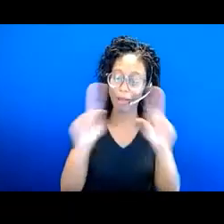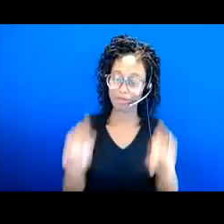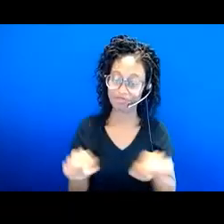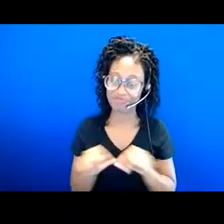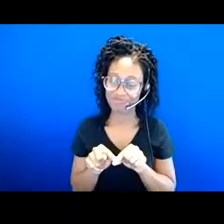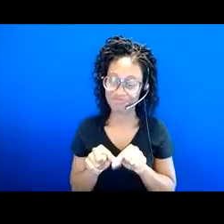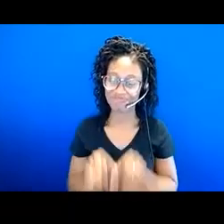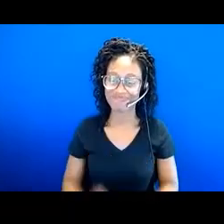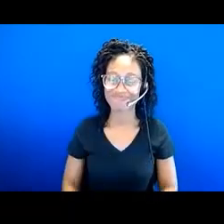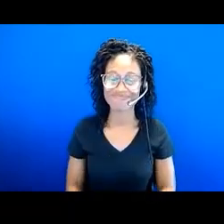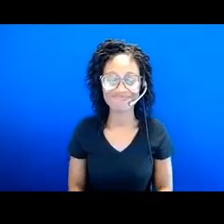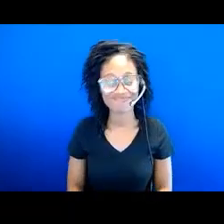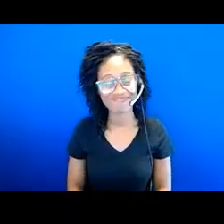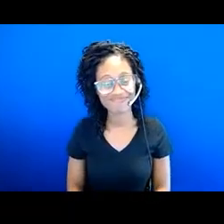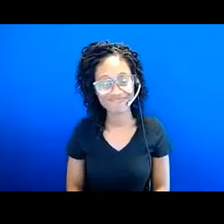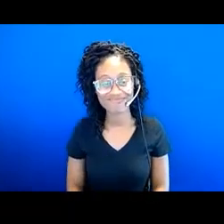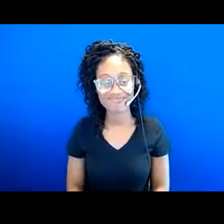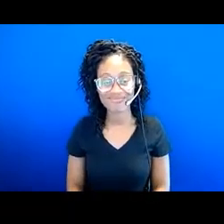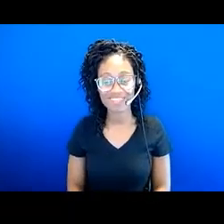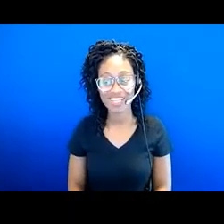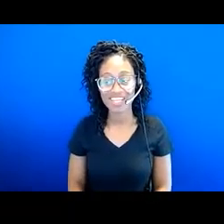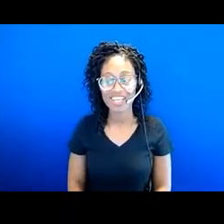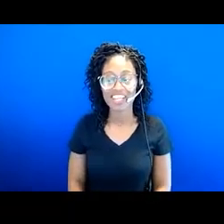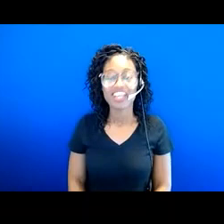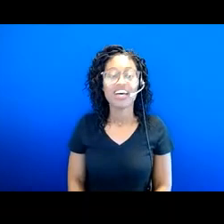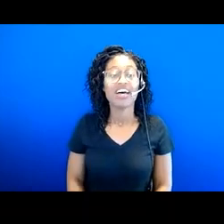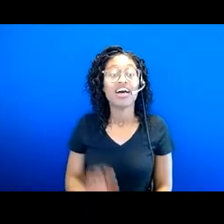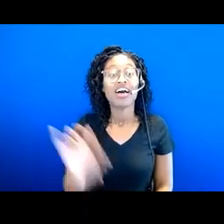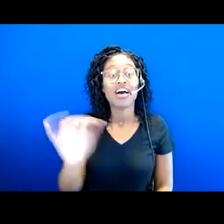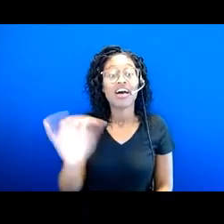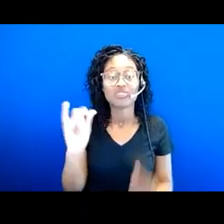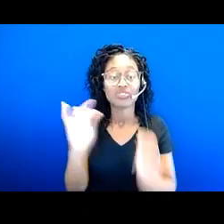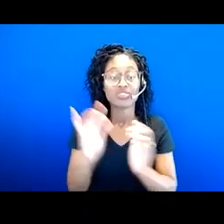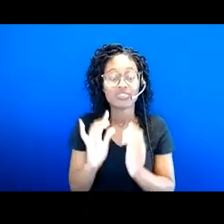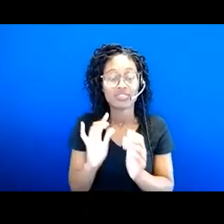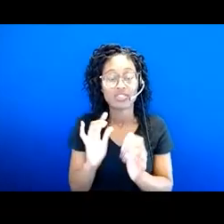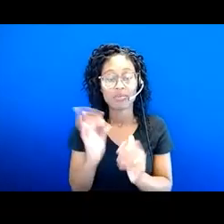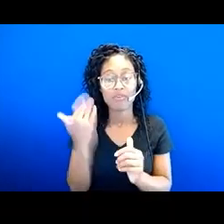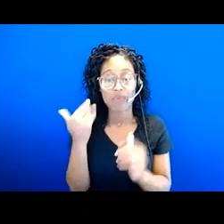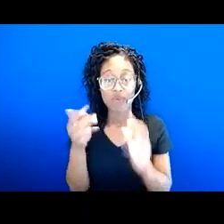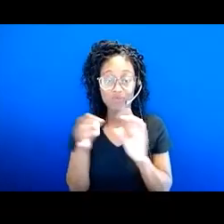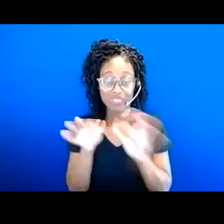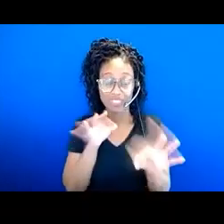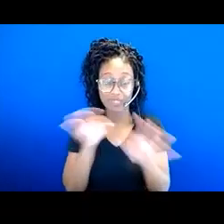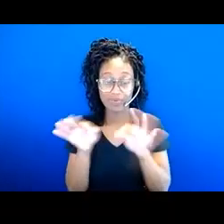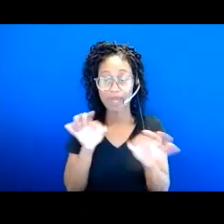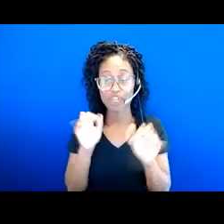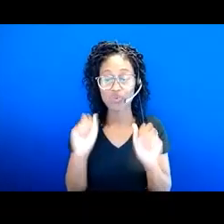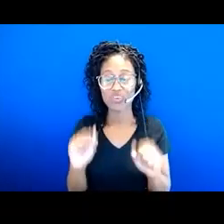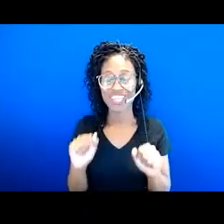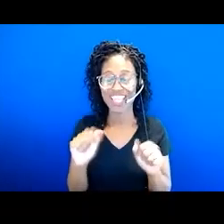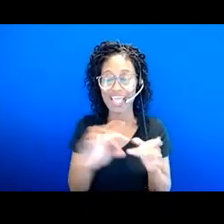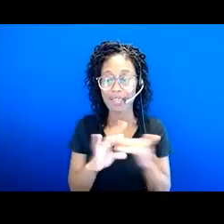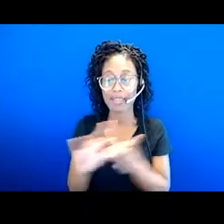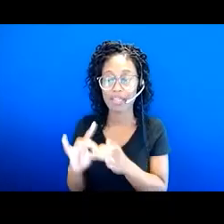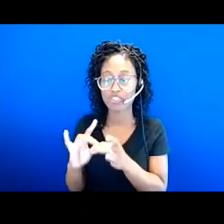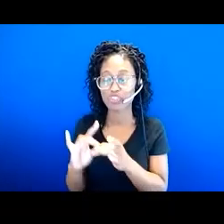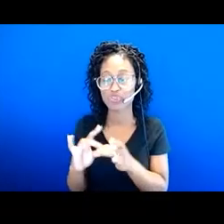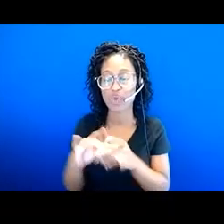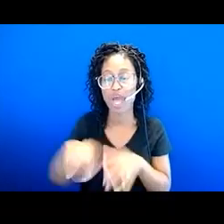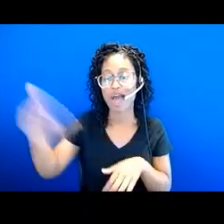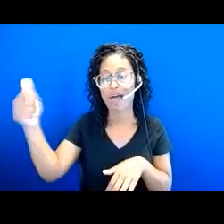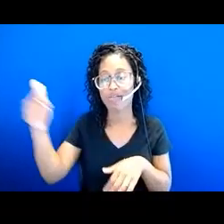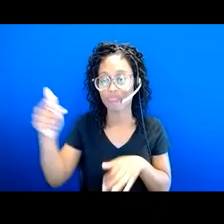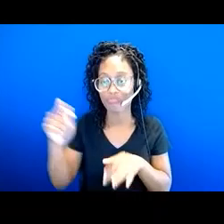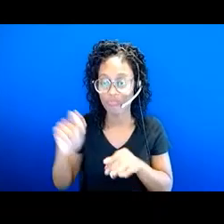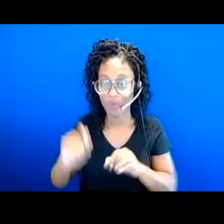There, I also mentioned the ability to link to external websites. That's using the